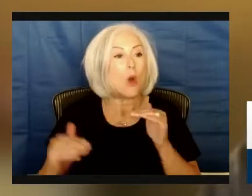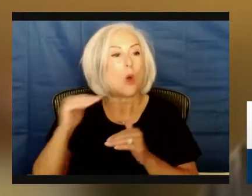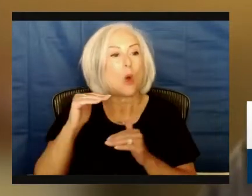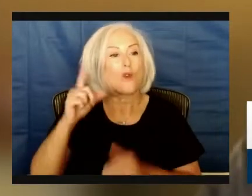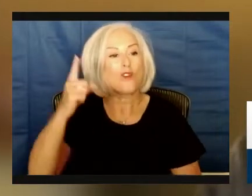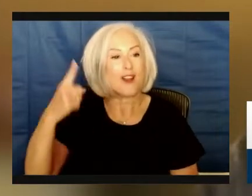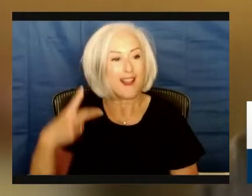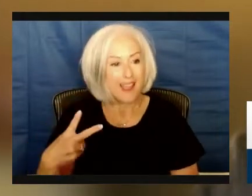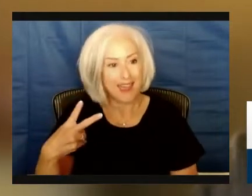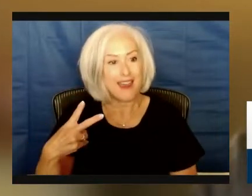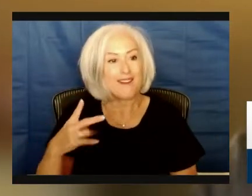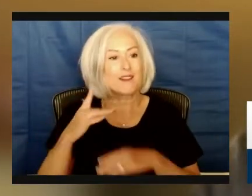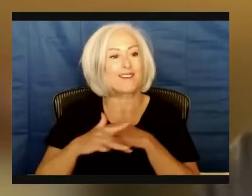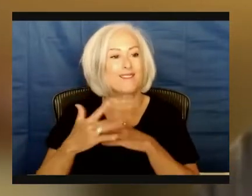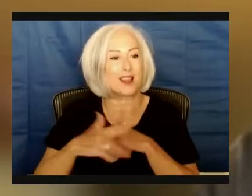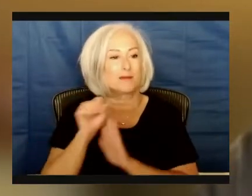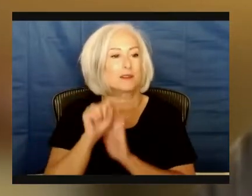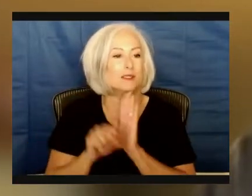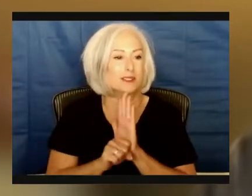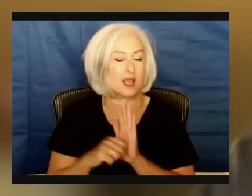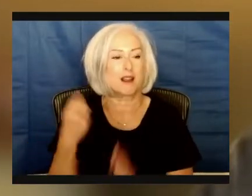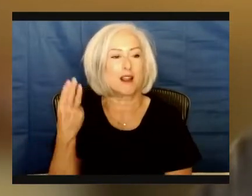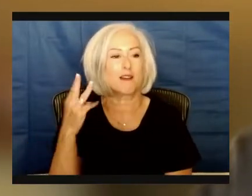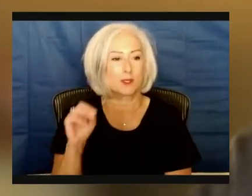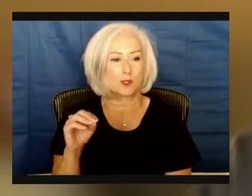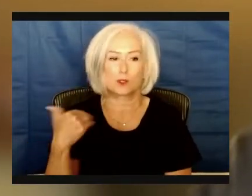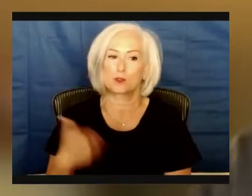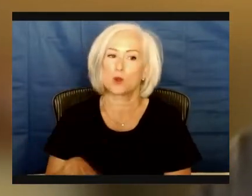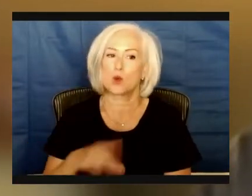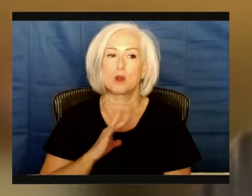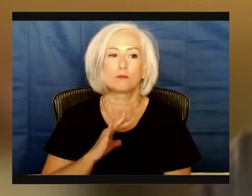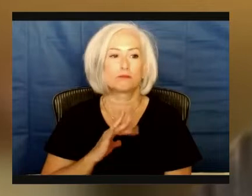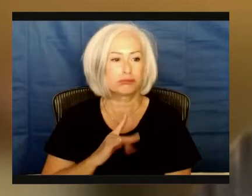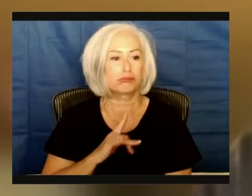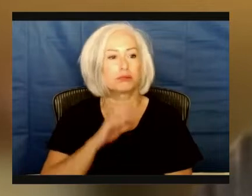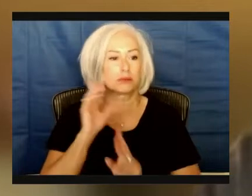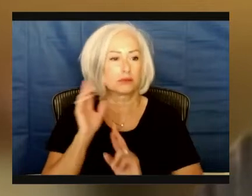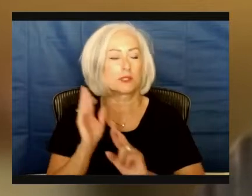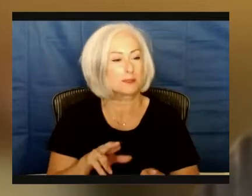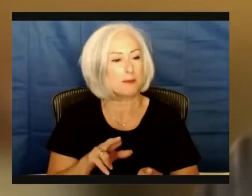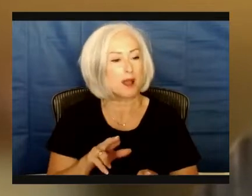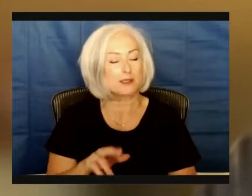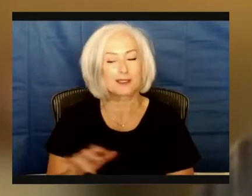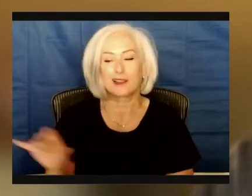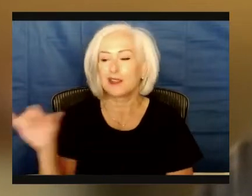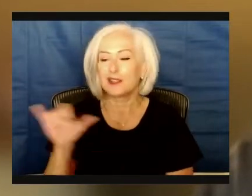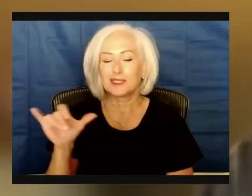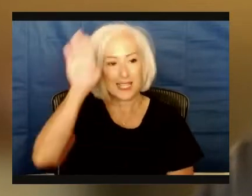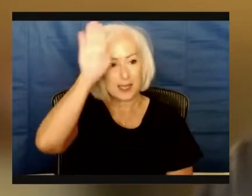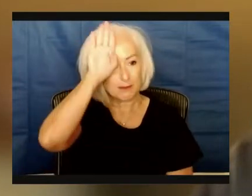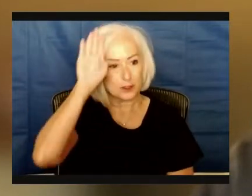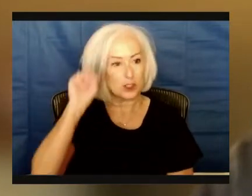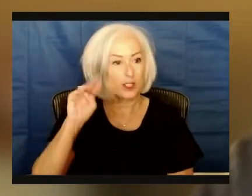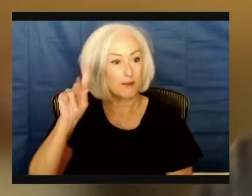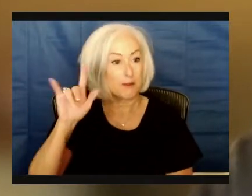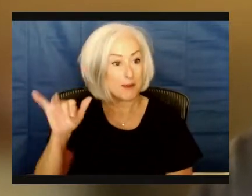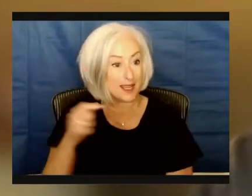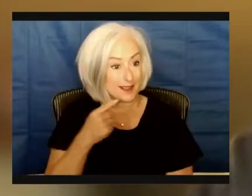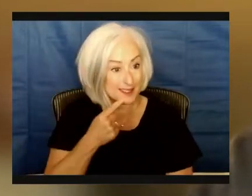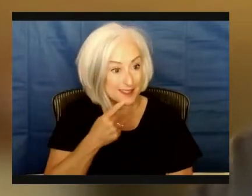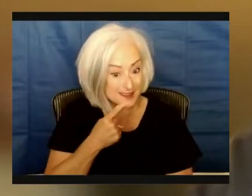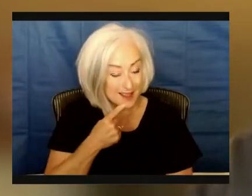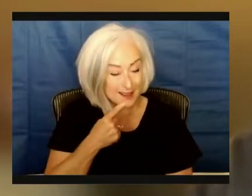that direction. So it's a pretty incredible response. And as Chief Manley said, the ground agencies that were responding